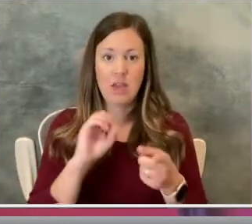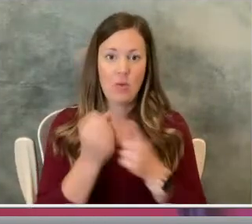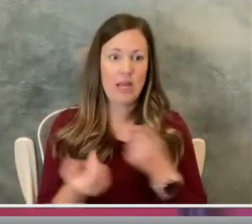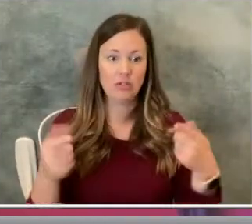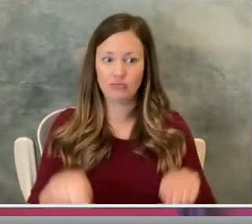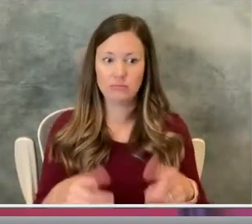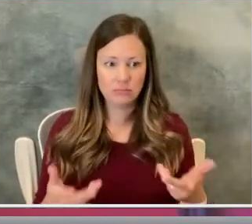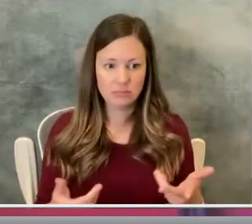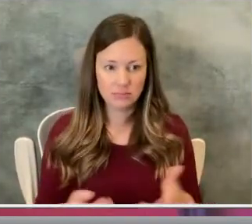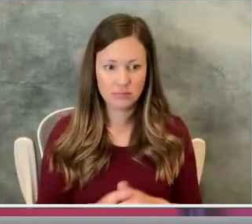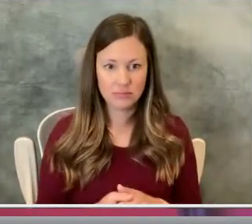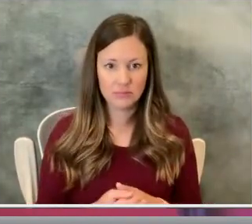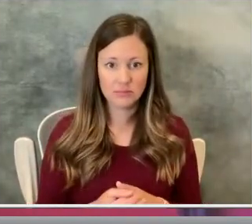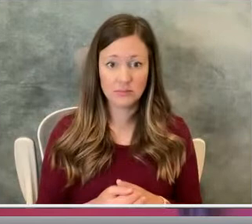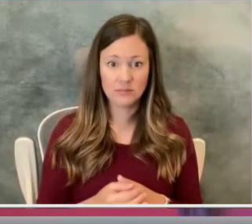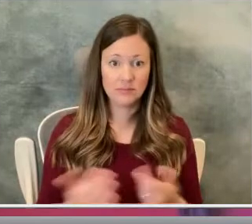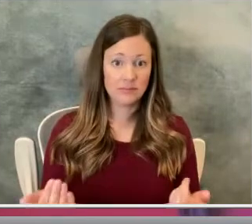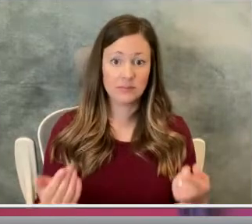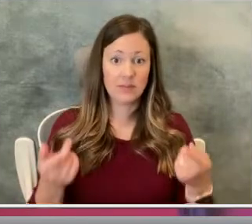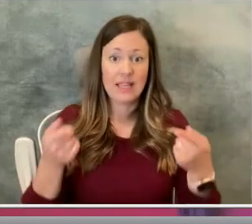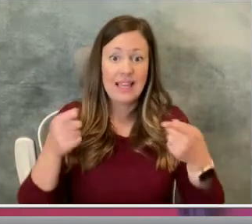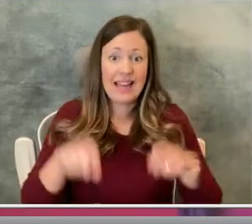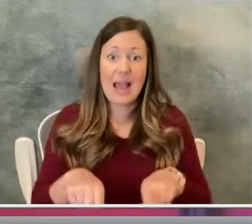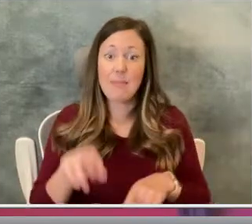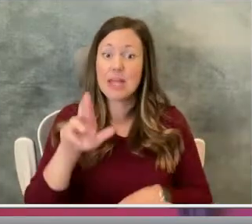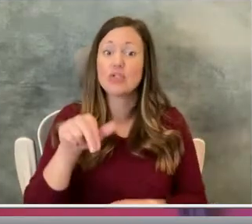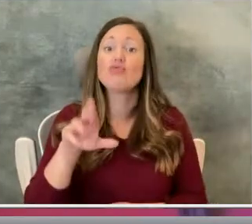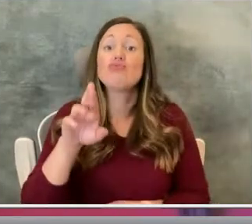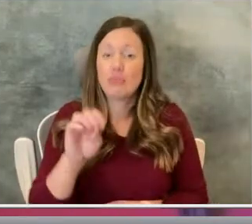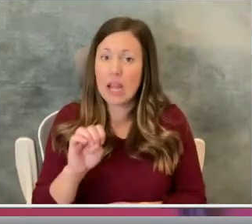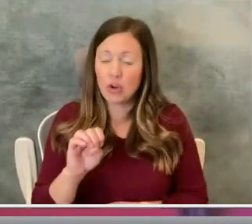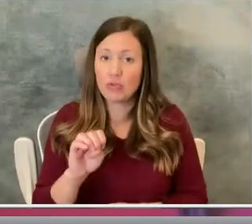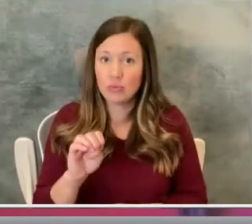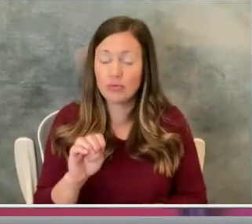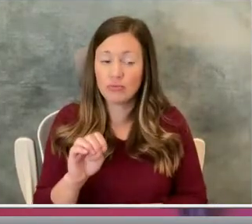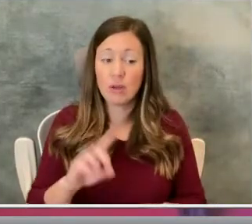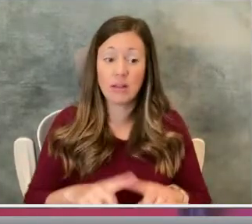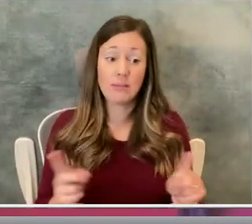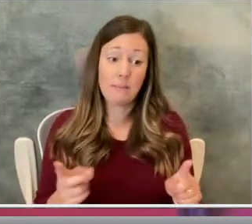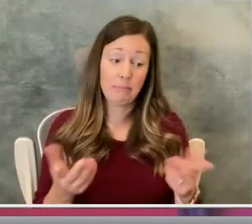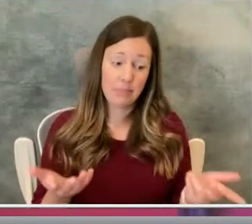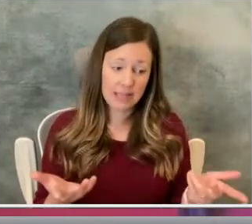happens very infrequently and very rarely, but it's the thing that